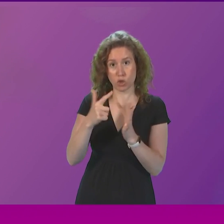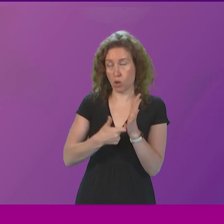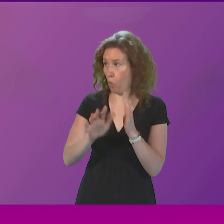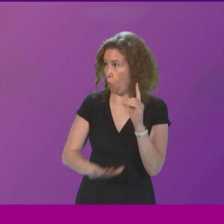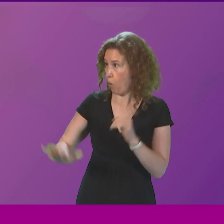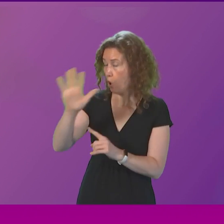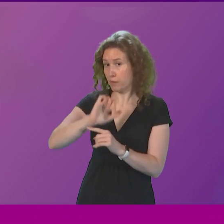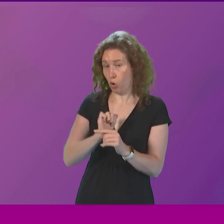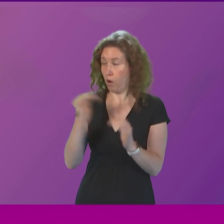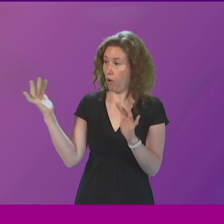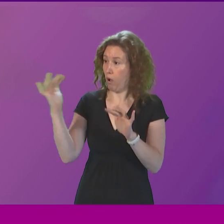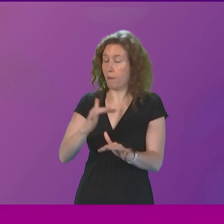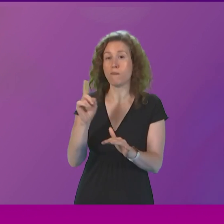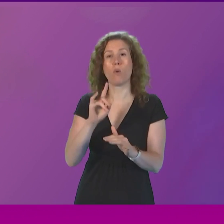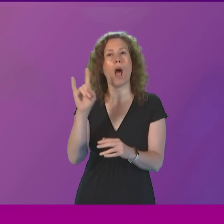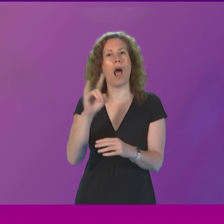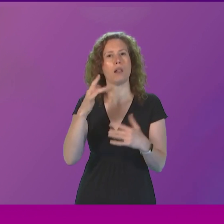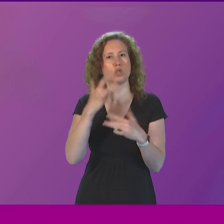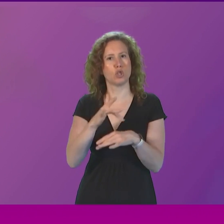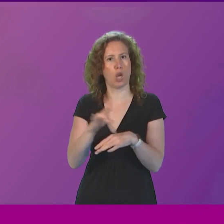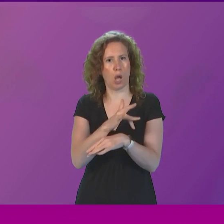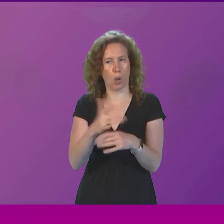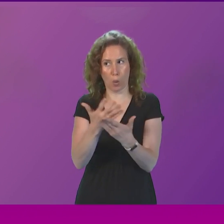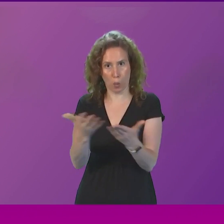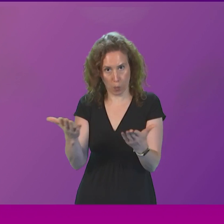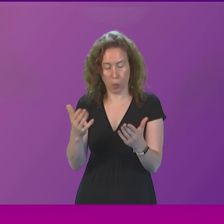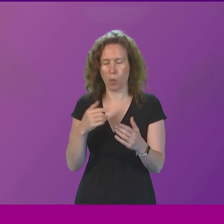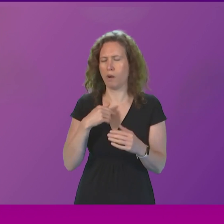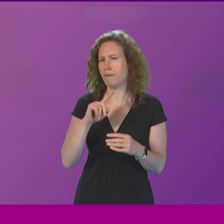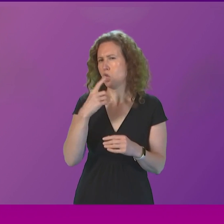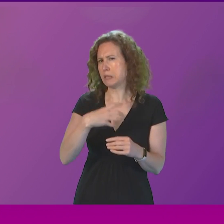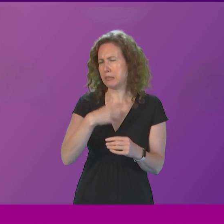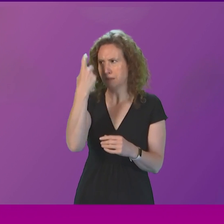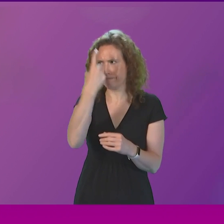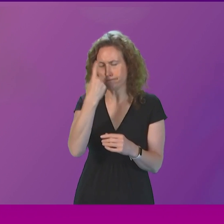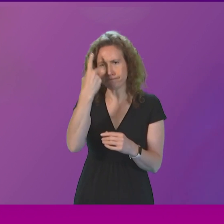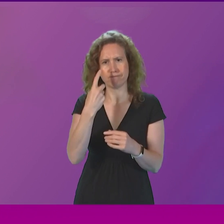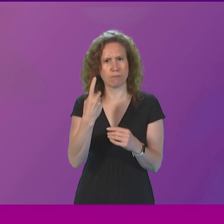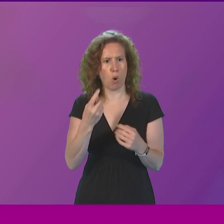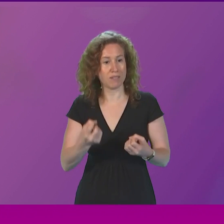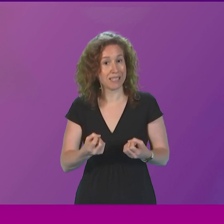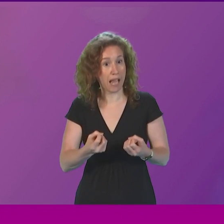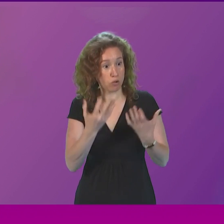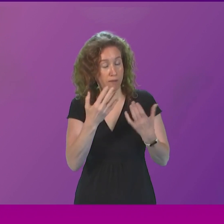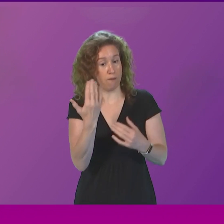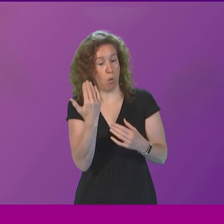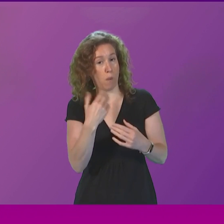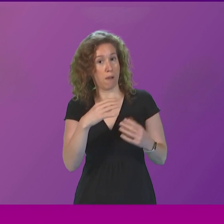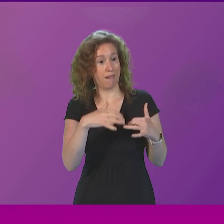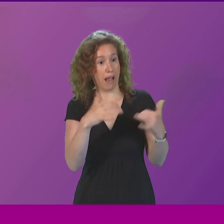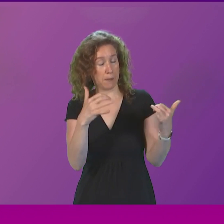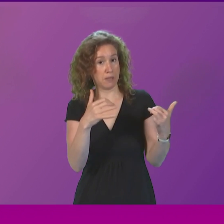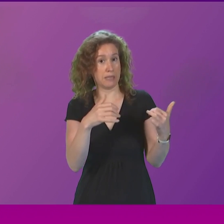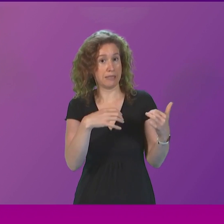Edinburgh for the start of the Highland Show, the First Minister is reported to be considering sacrificing a former Cabinet Secretary for